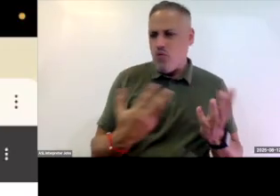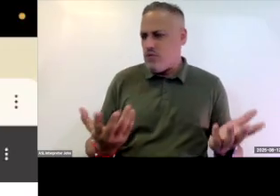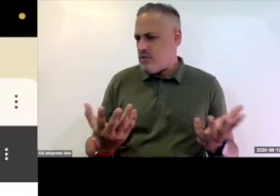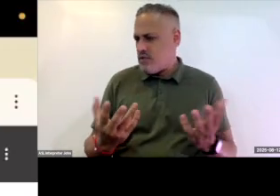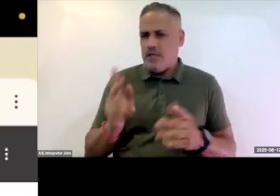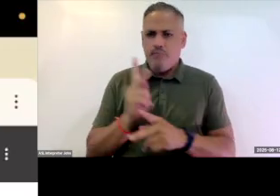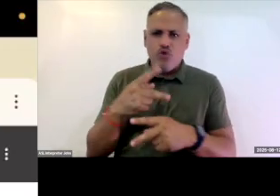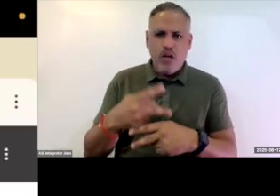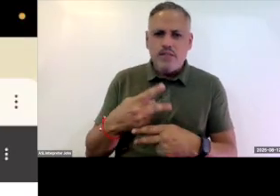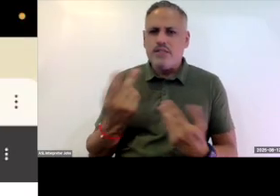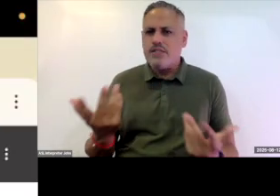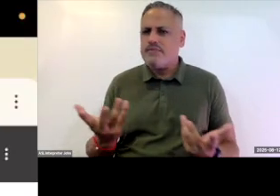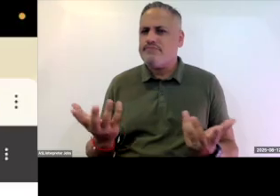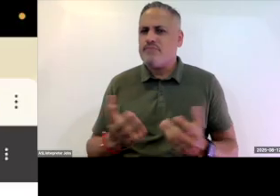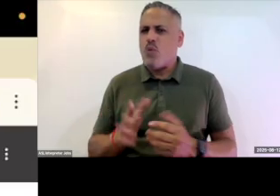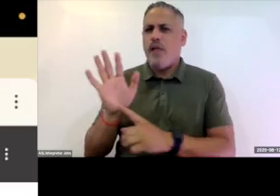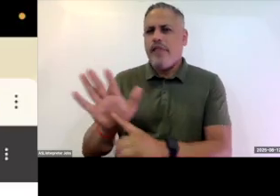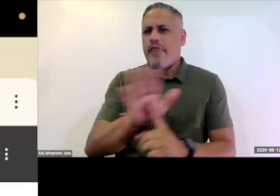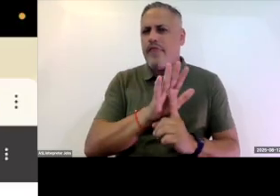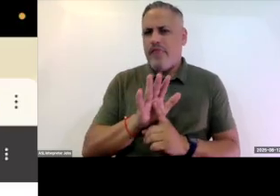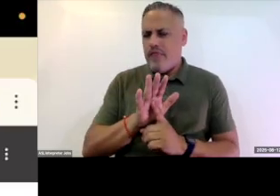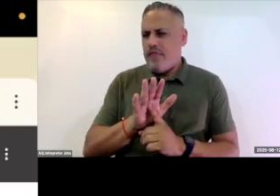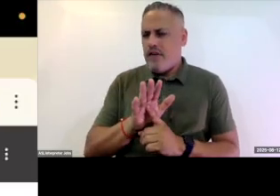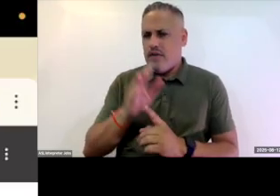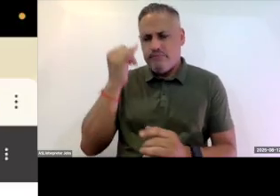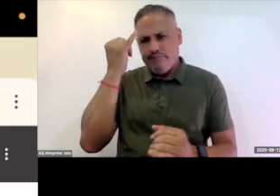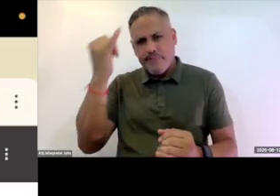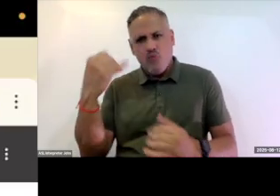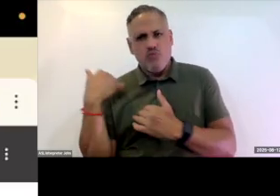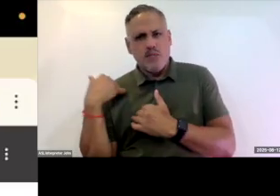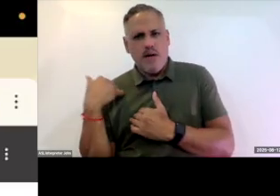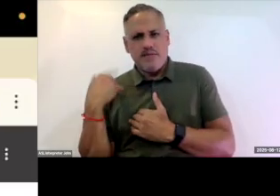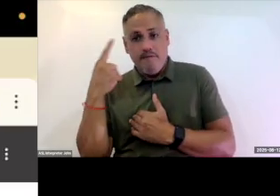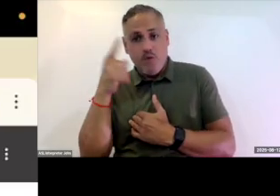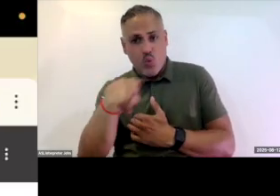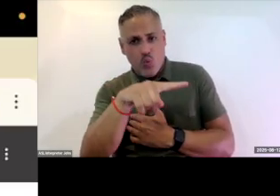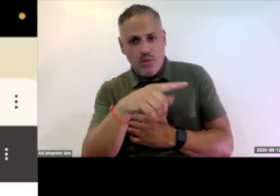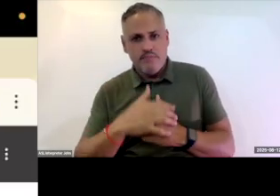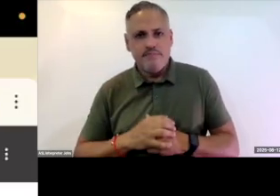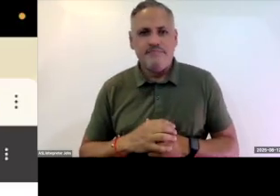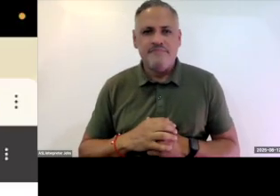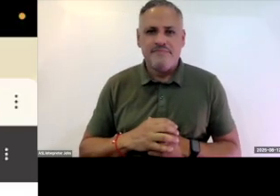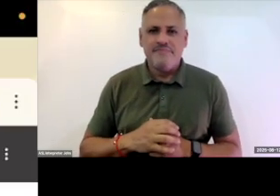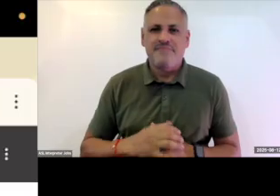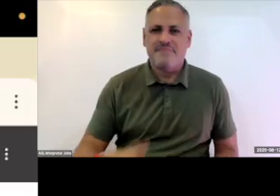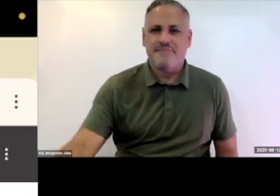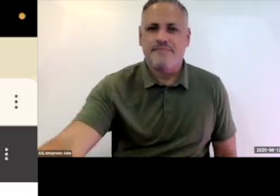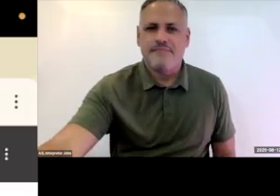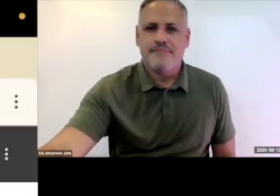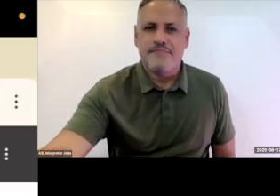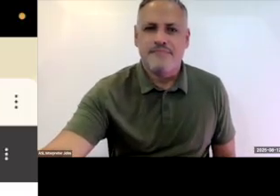the production, and what their idea of the responsibilities are for you. We go straight into